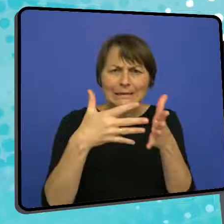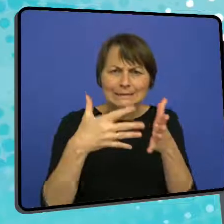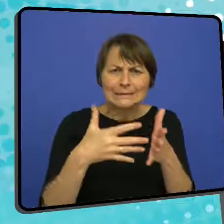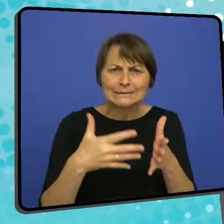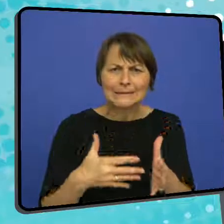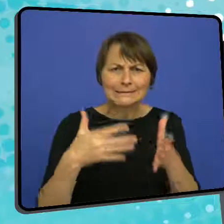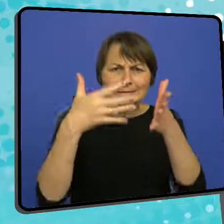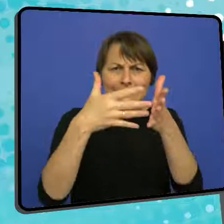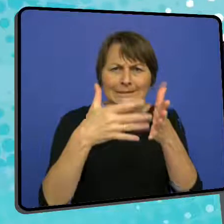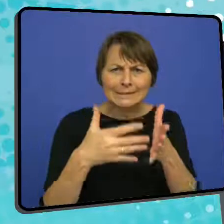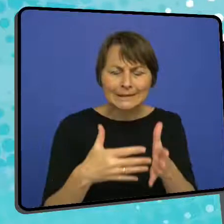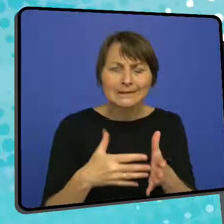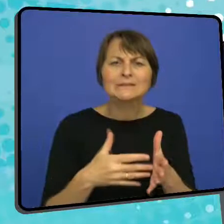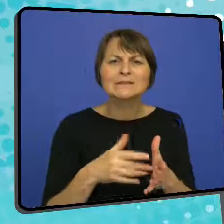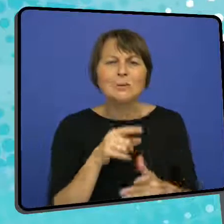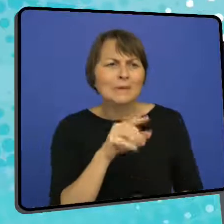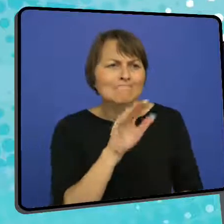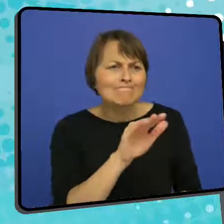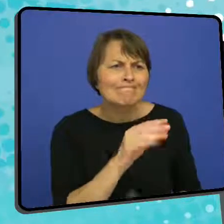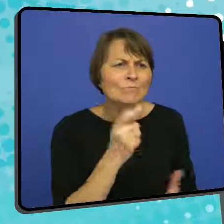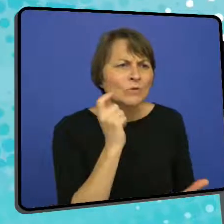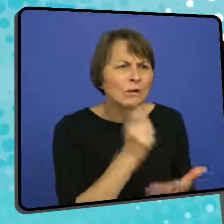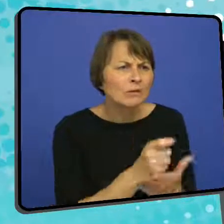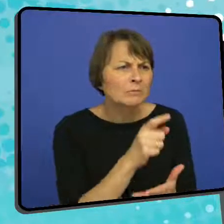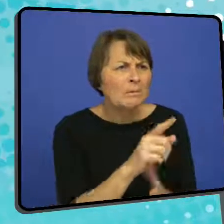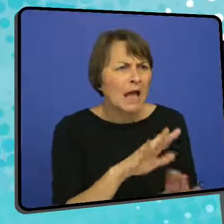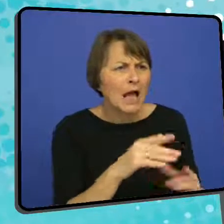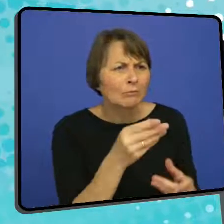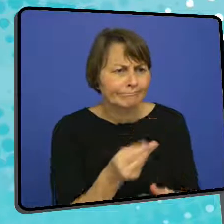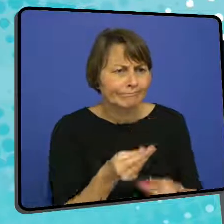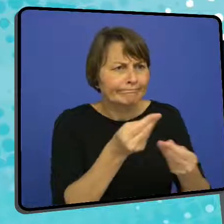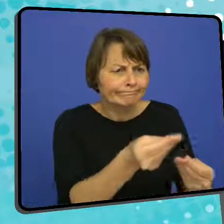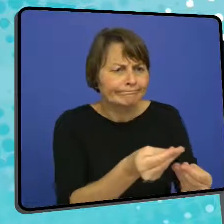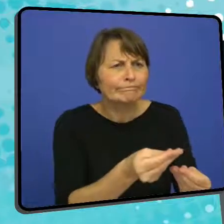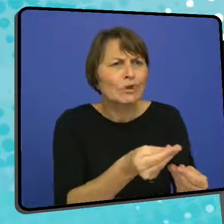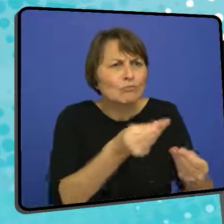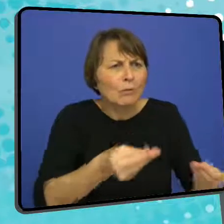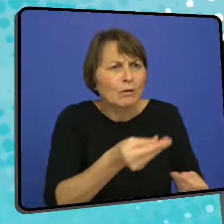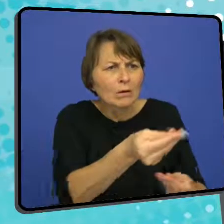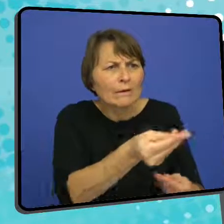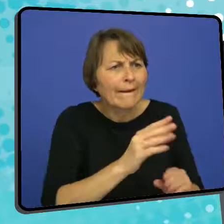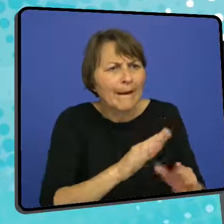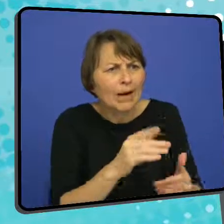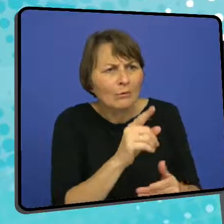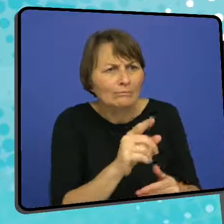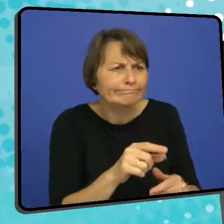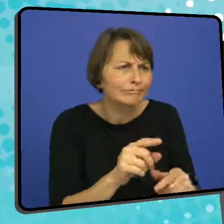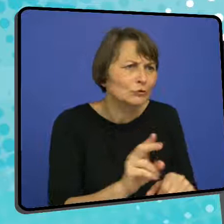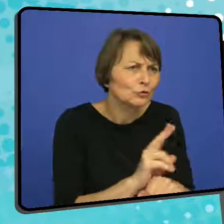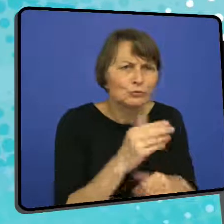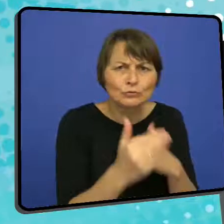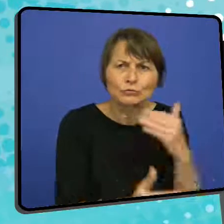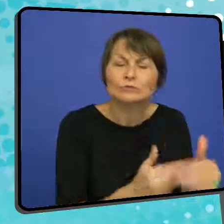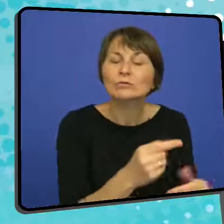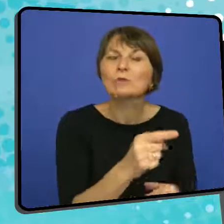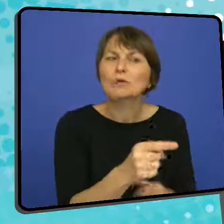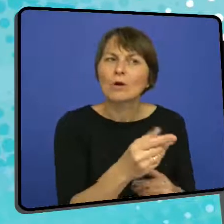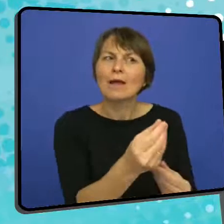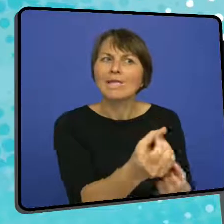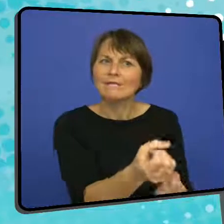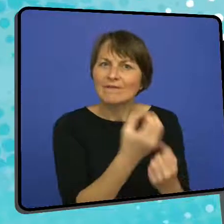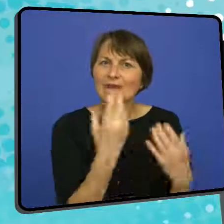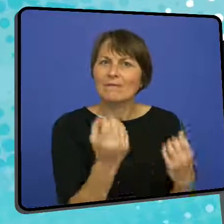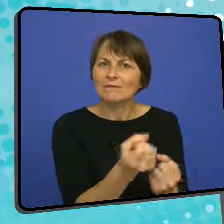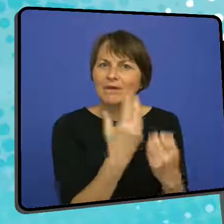use our products and our platform. And by seeing them work and realizing where some of the blockers are or how we can just